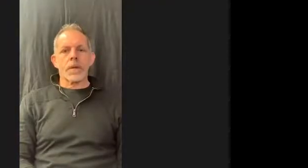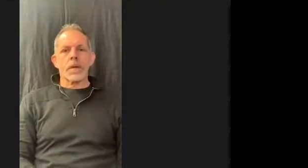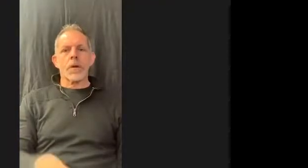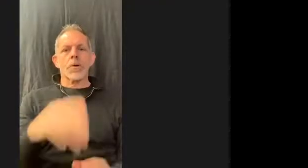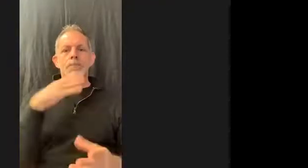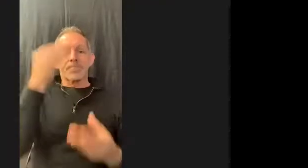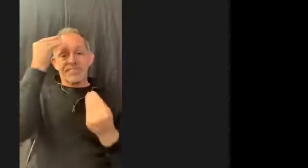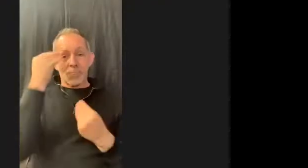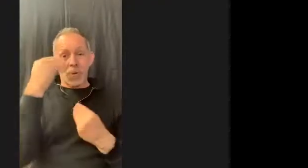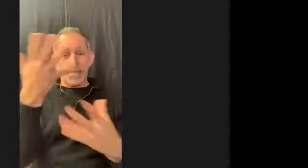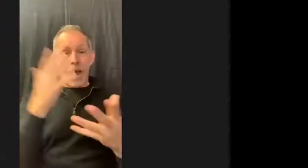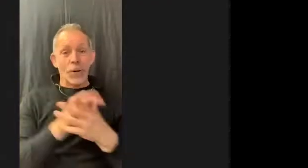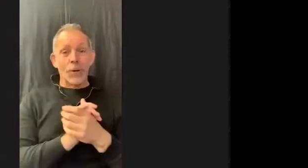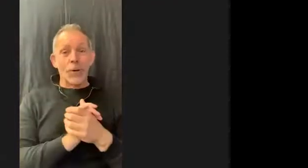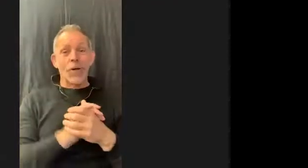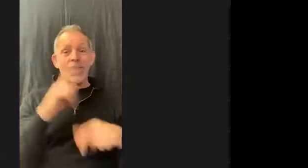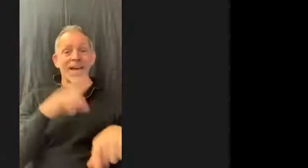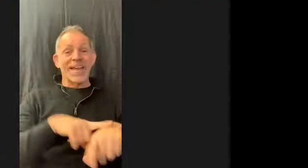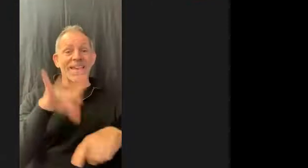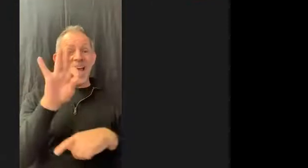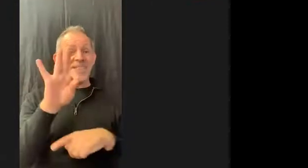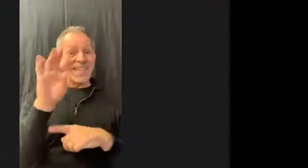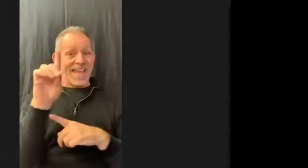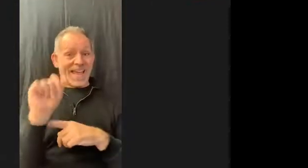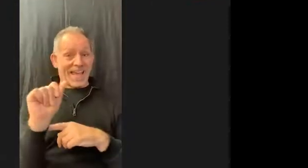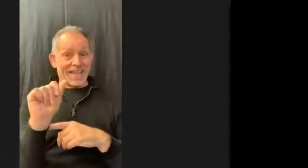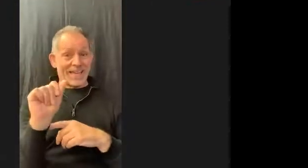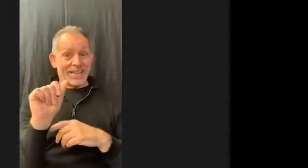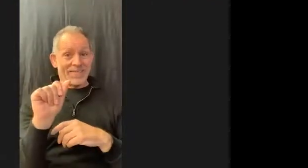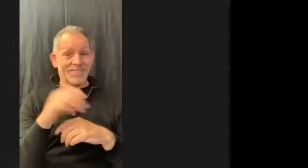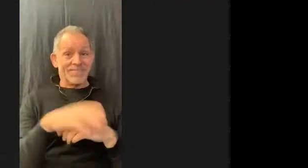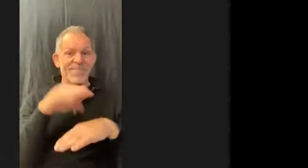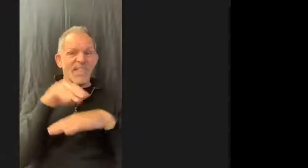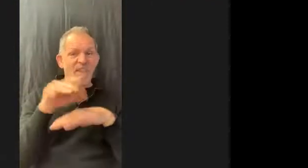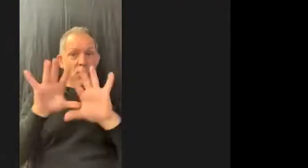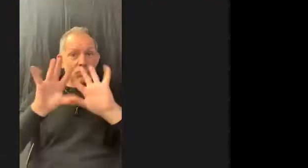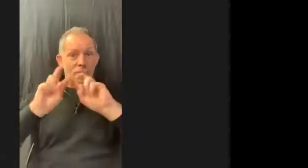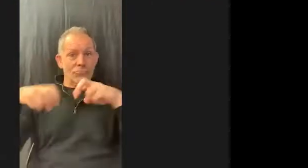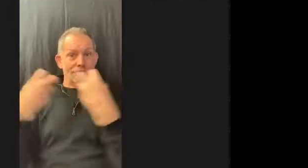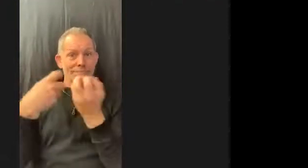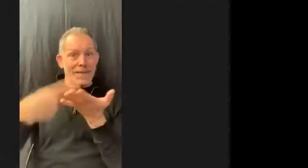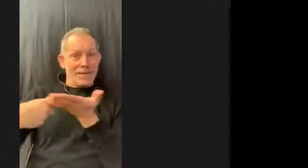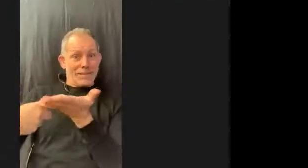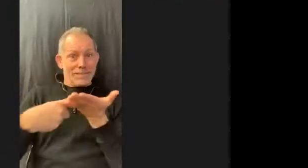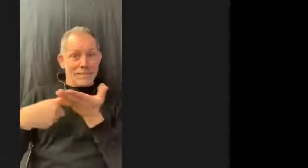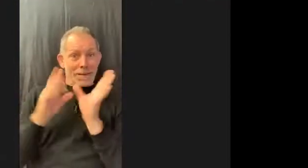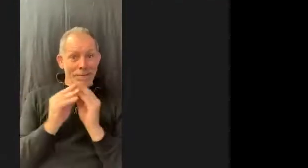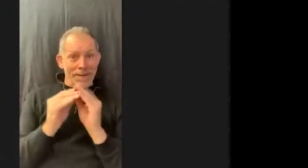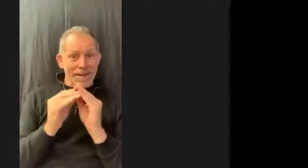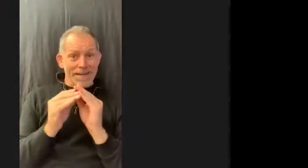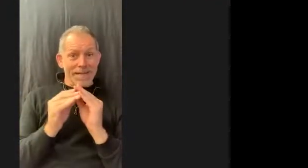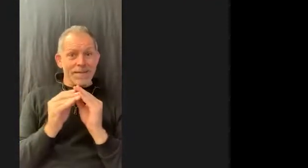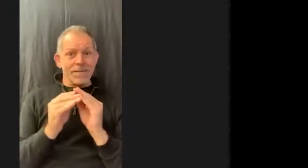Administration's Advisory Committee on vaccines and related biological products has